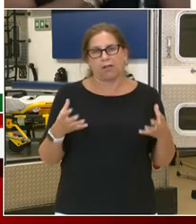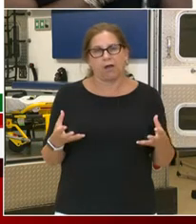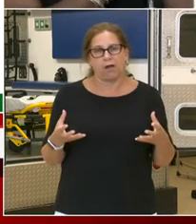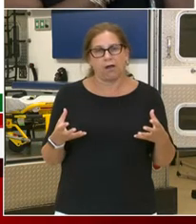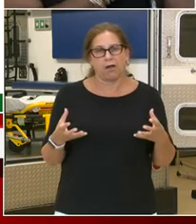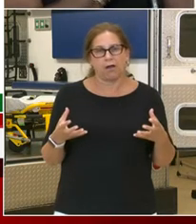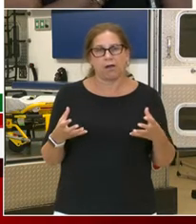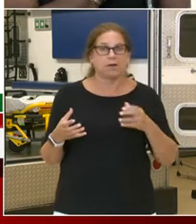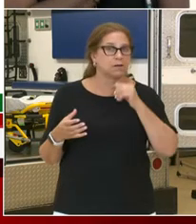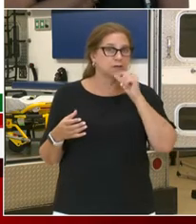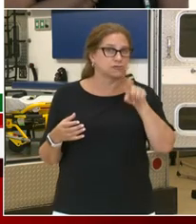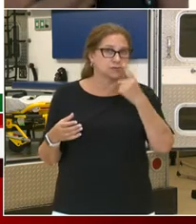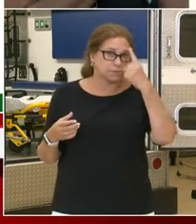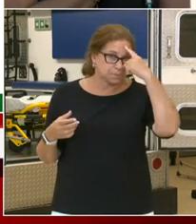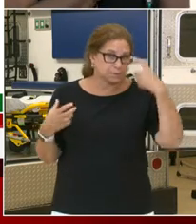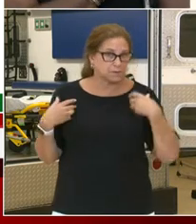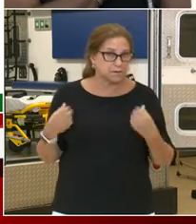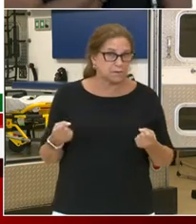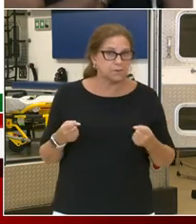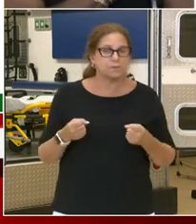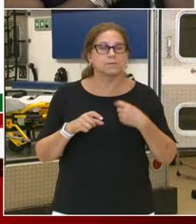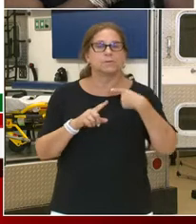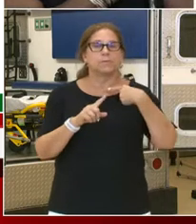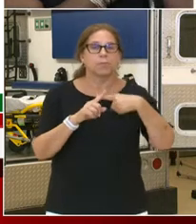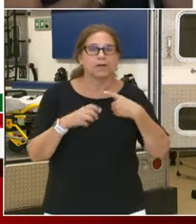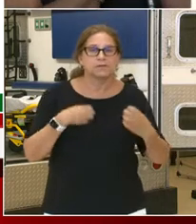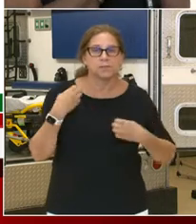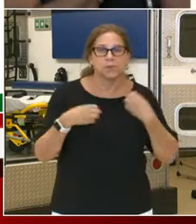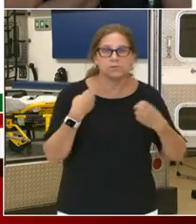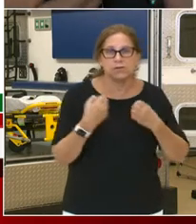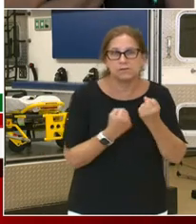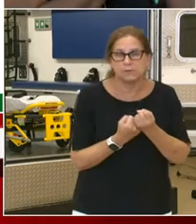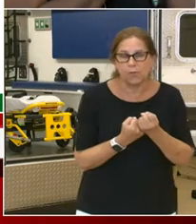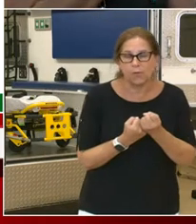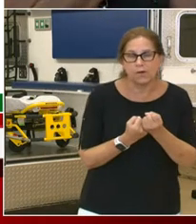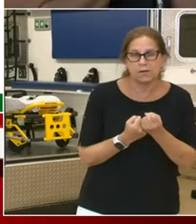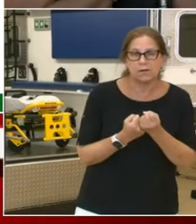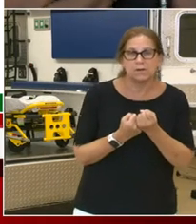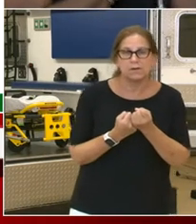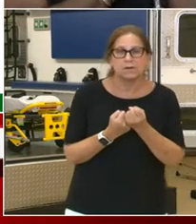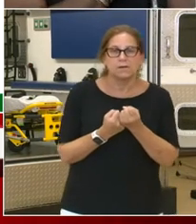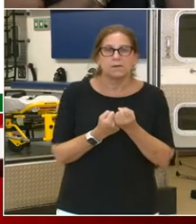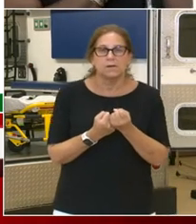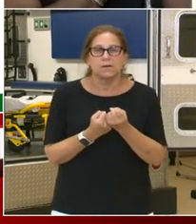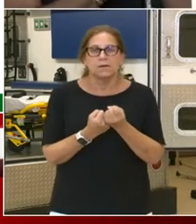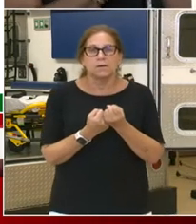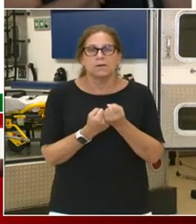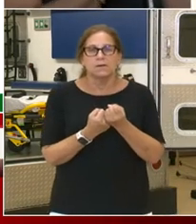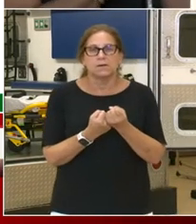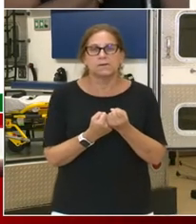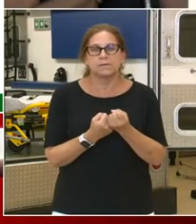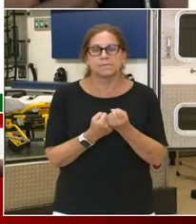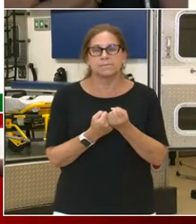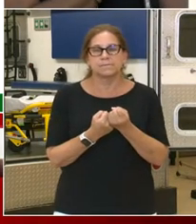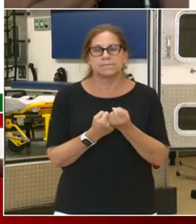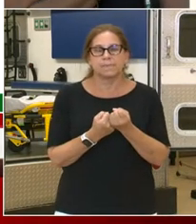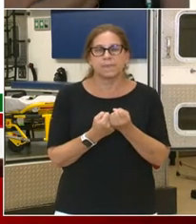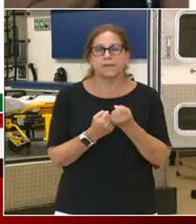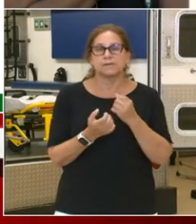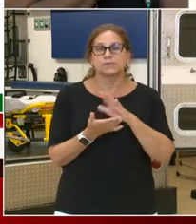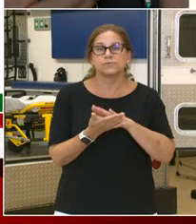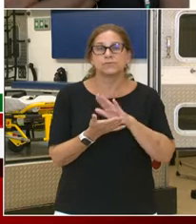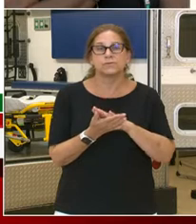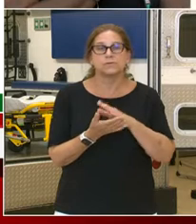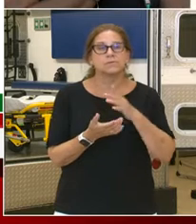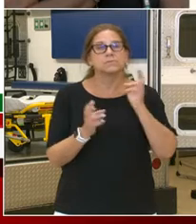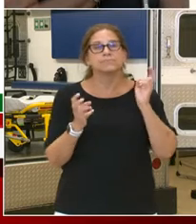learning, investments in interventions, including but not limited to high dosage tutoring. Those are the things that I've heard amongst our LEA leaders, and